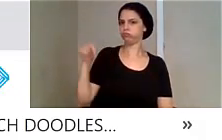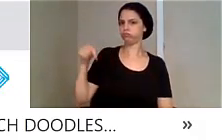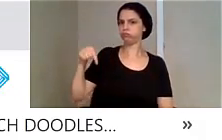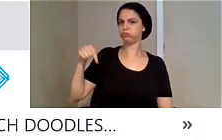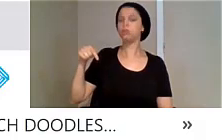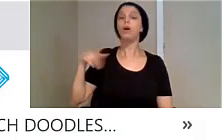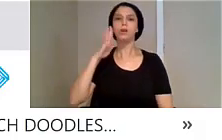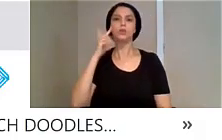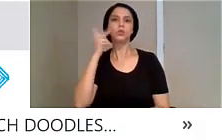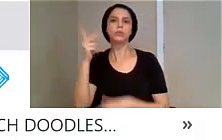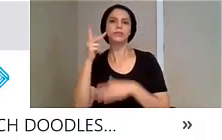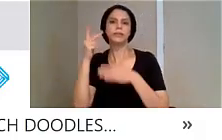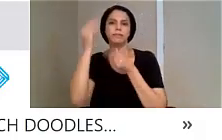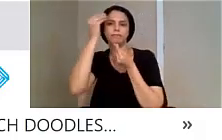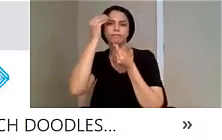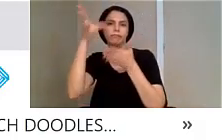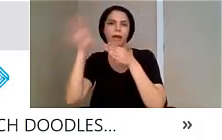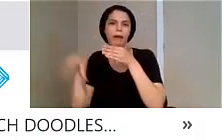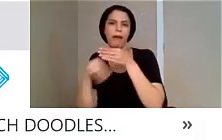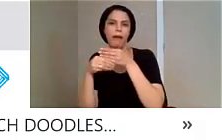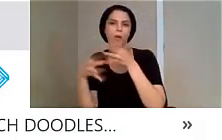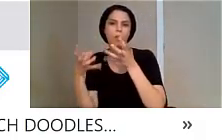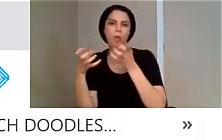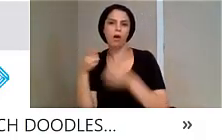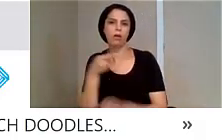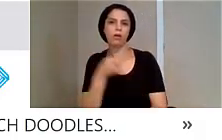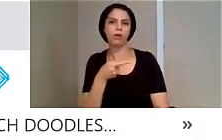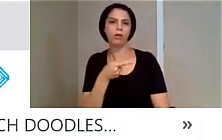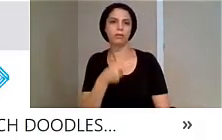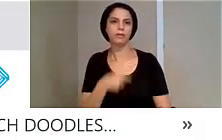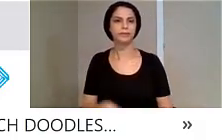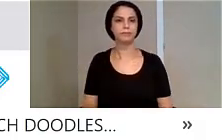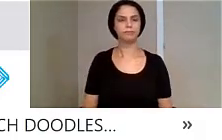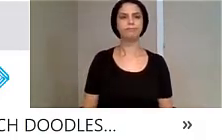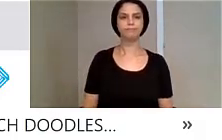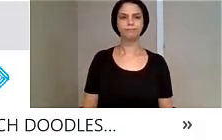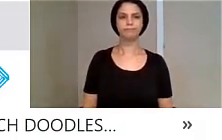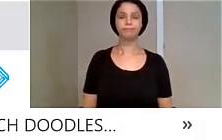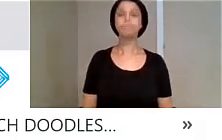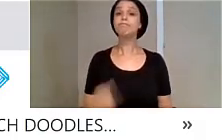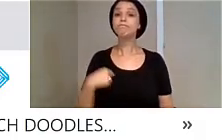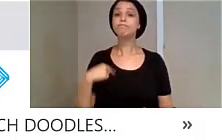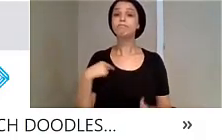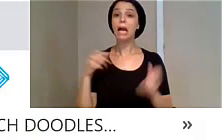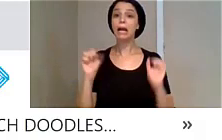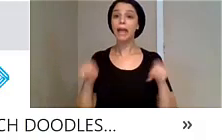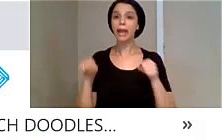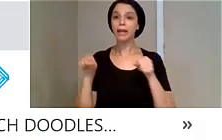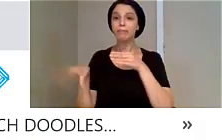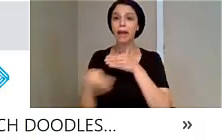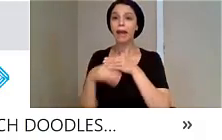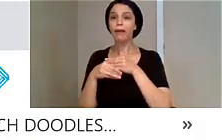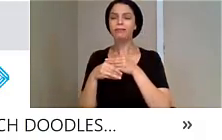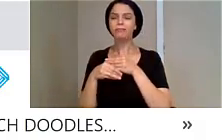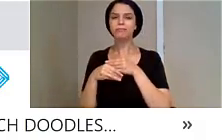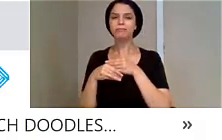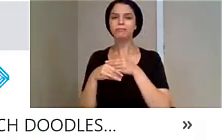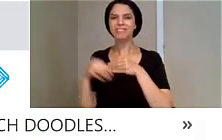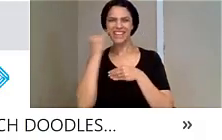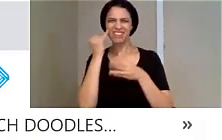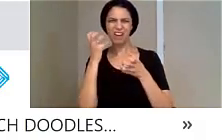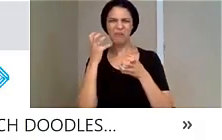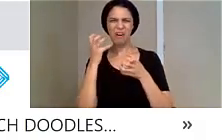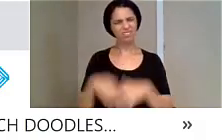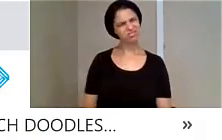information, I'm adding on now to this particular assignment, I certainly can. If I want to have an even